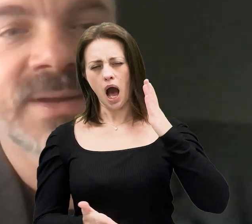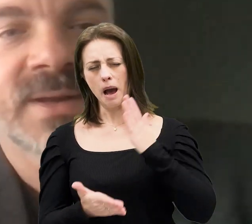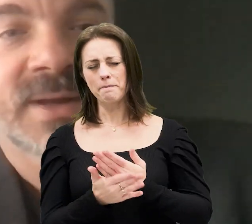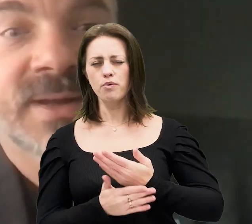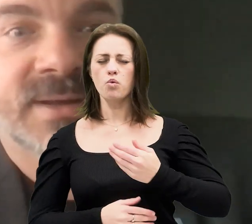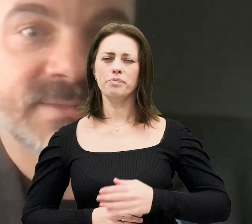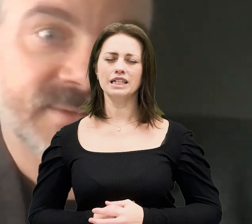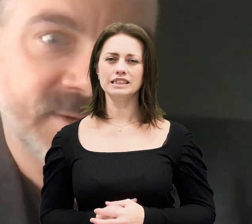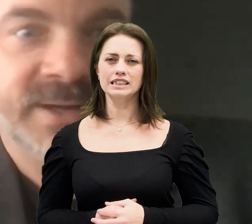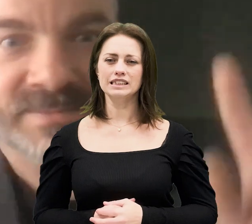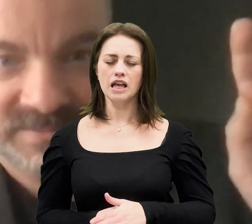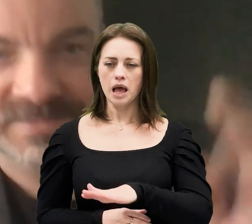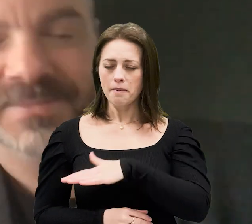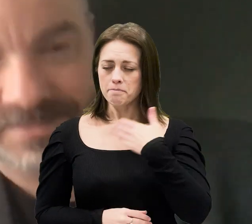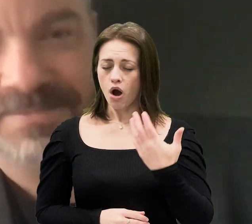only.